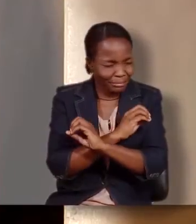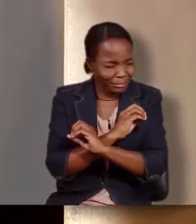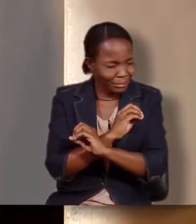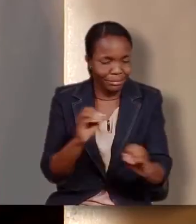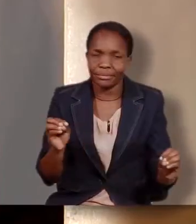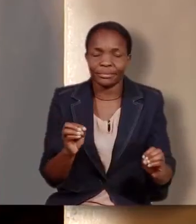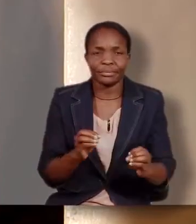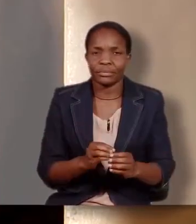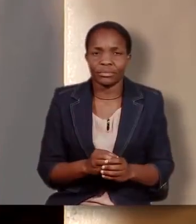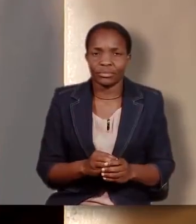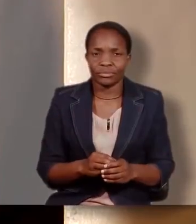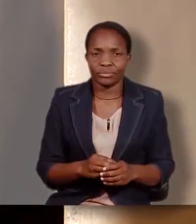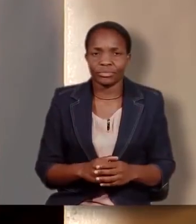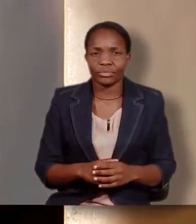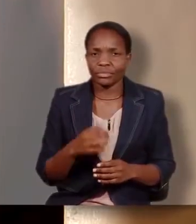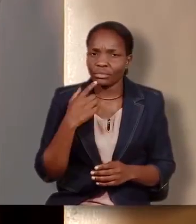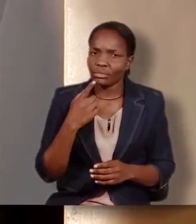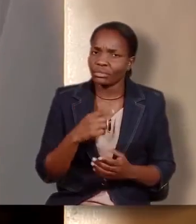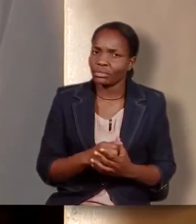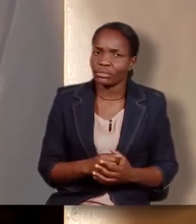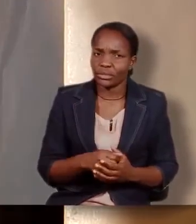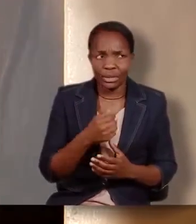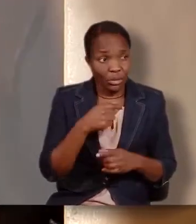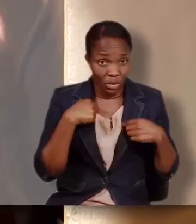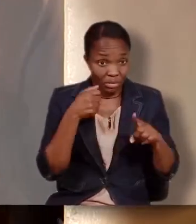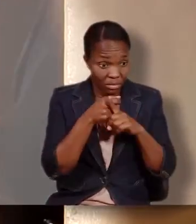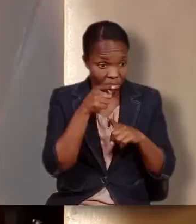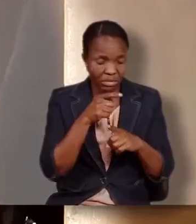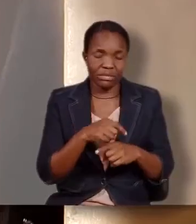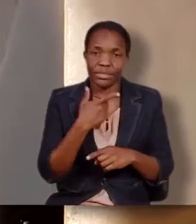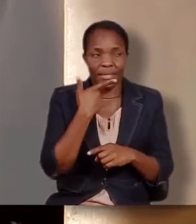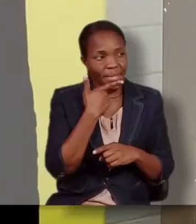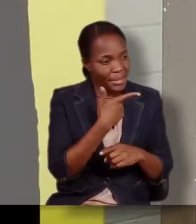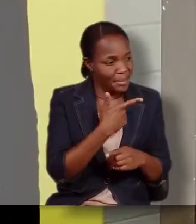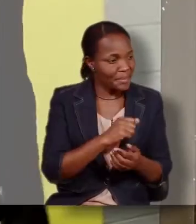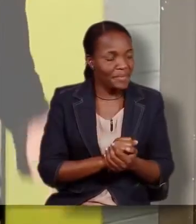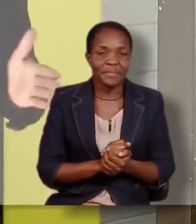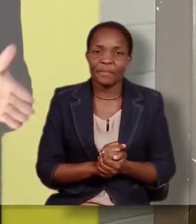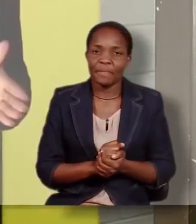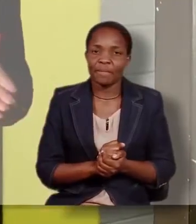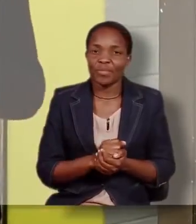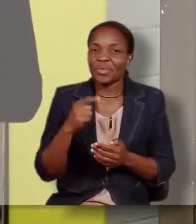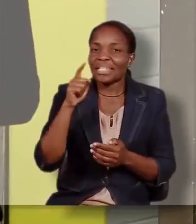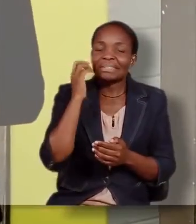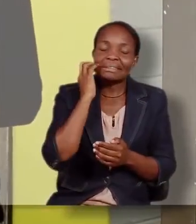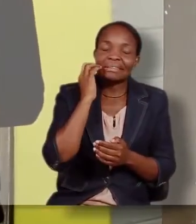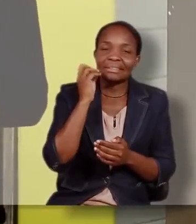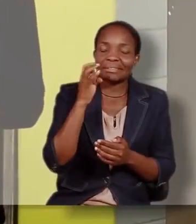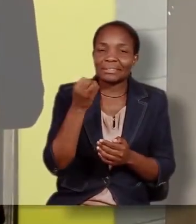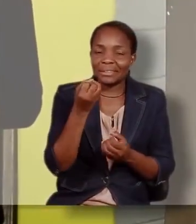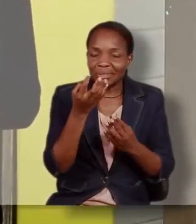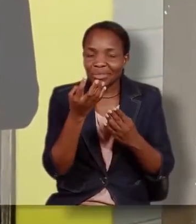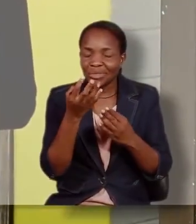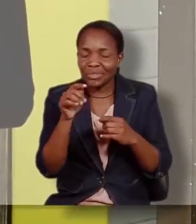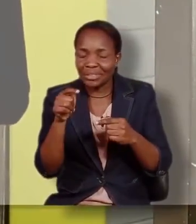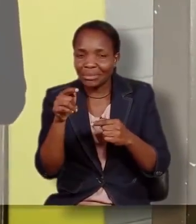and I'm telling you, we will fight for it. Thank you so much. Well, I apologize if we have given you all a